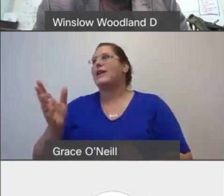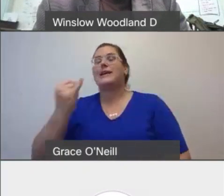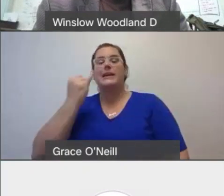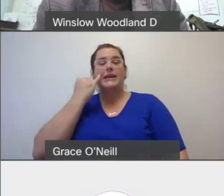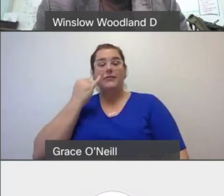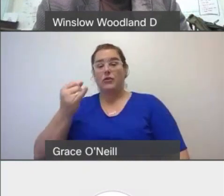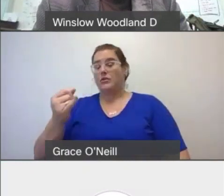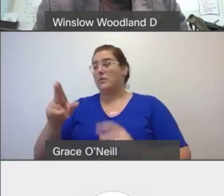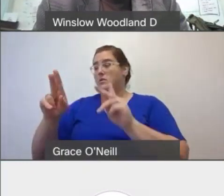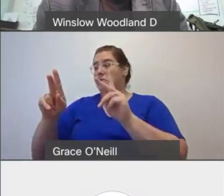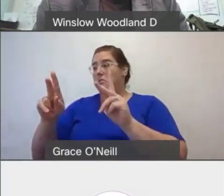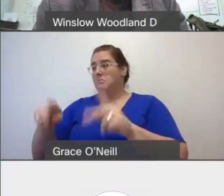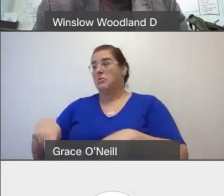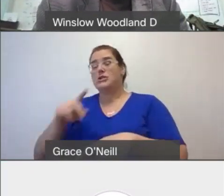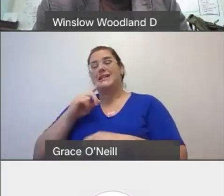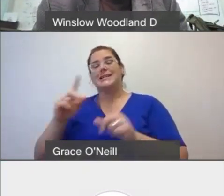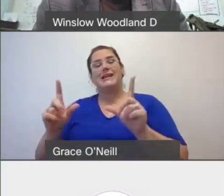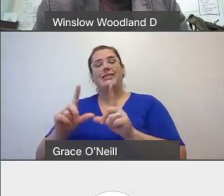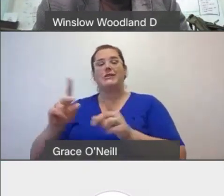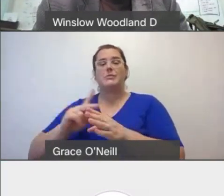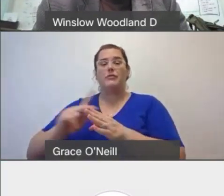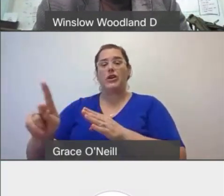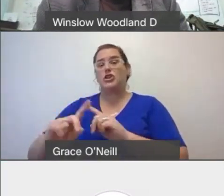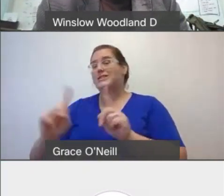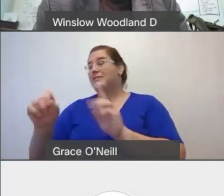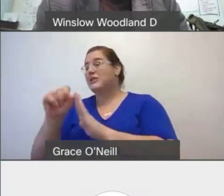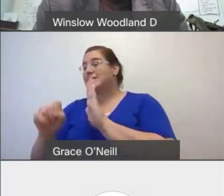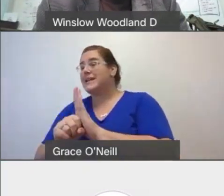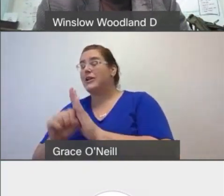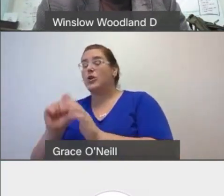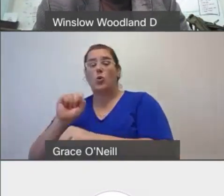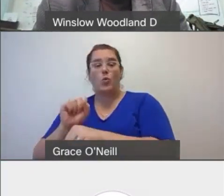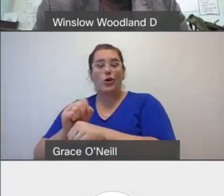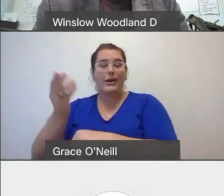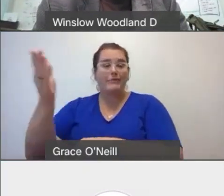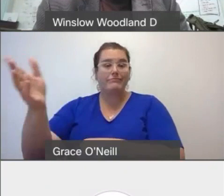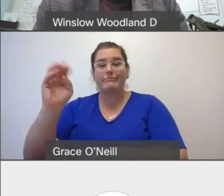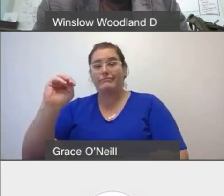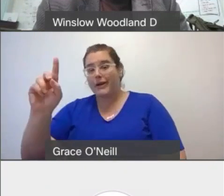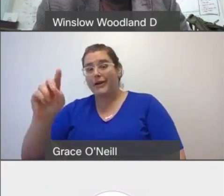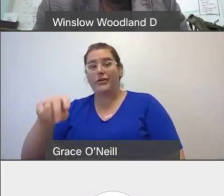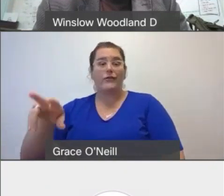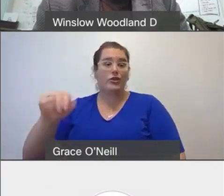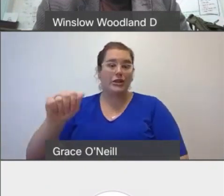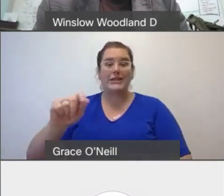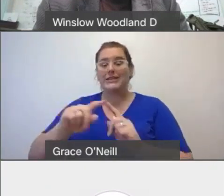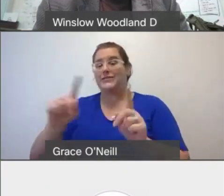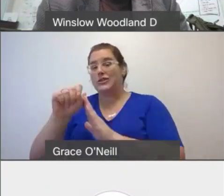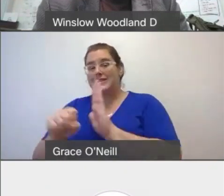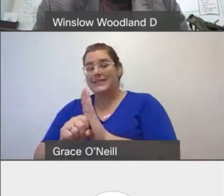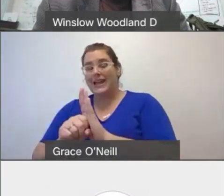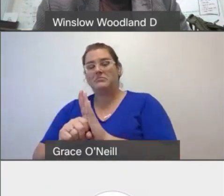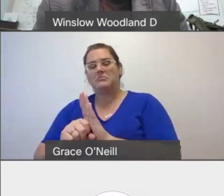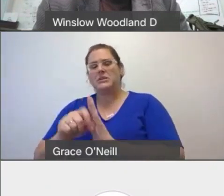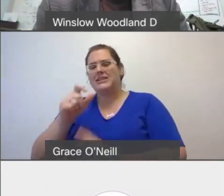person who's a licensed professional in another state, working in the other state, to do anything about a license in